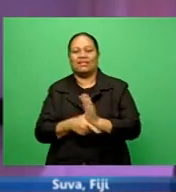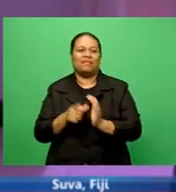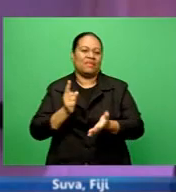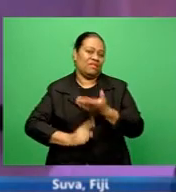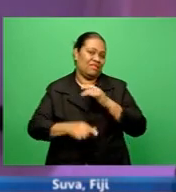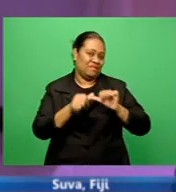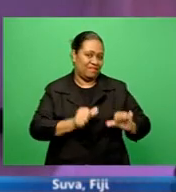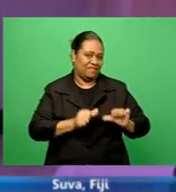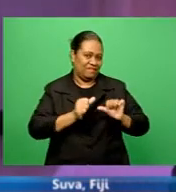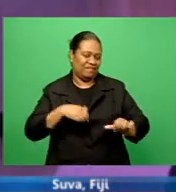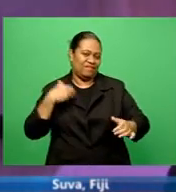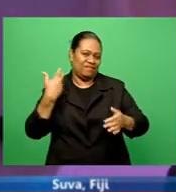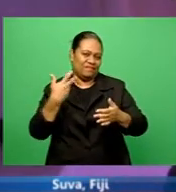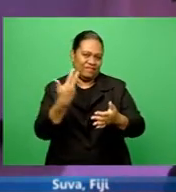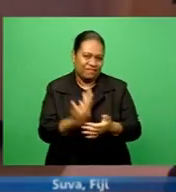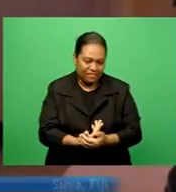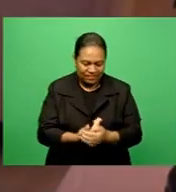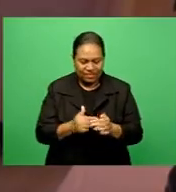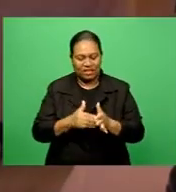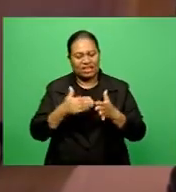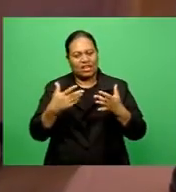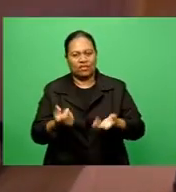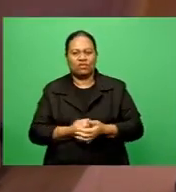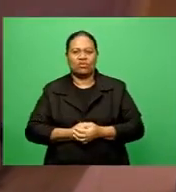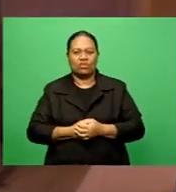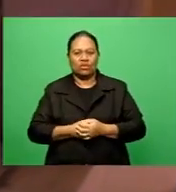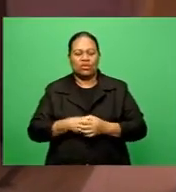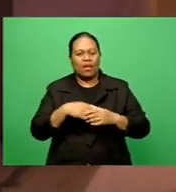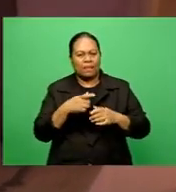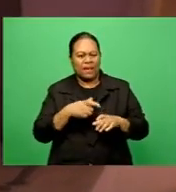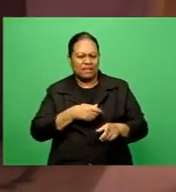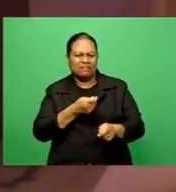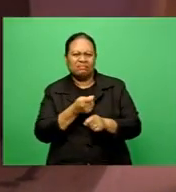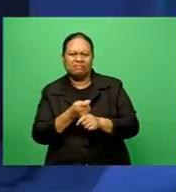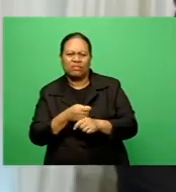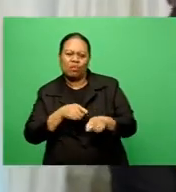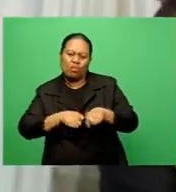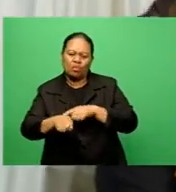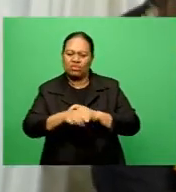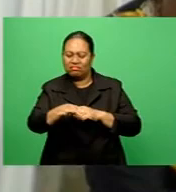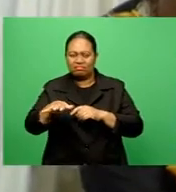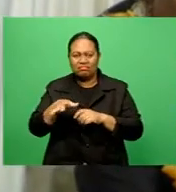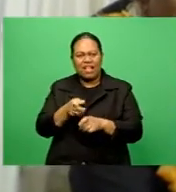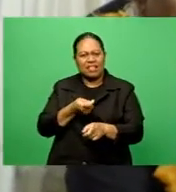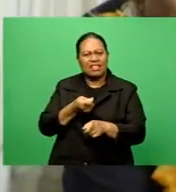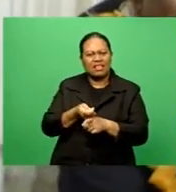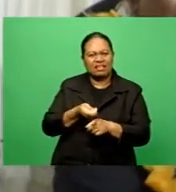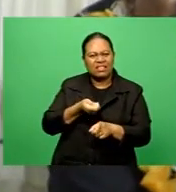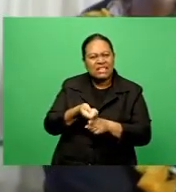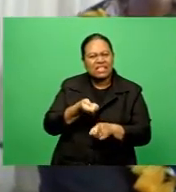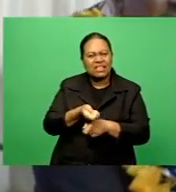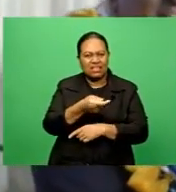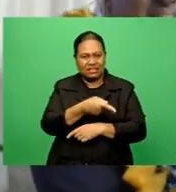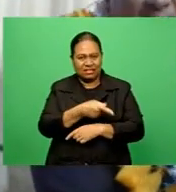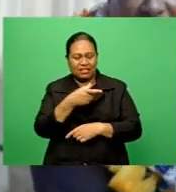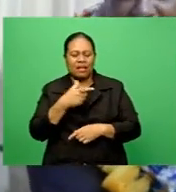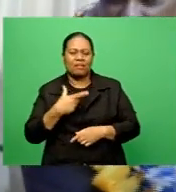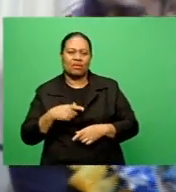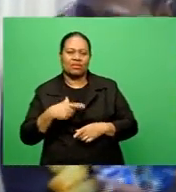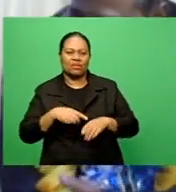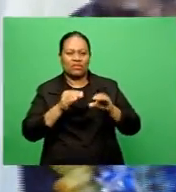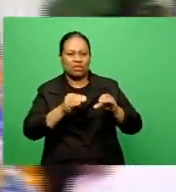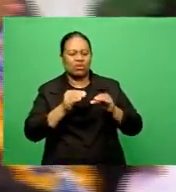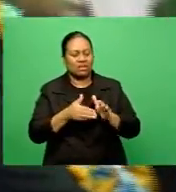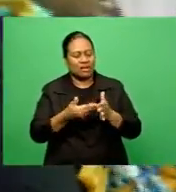President Ritesh Pratap, who has had to face many criticism in his role. Pratap says they have big plans for the